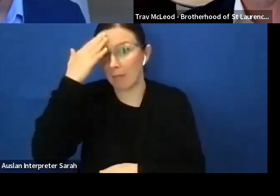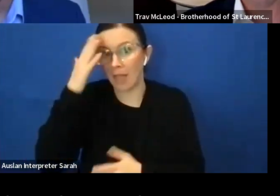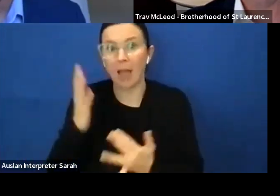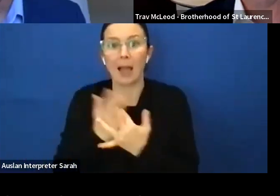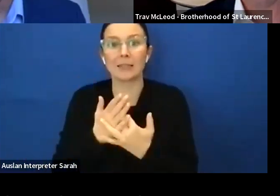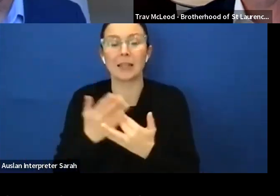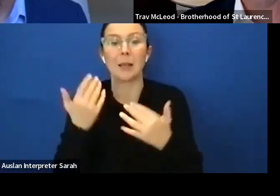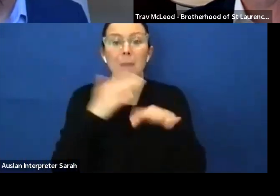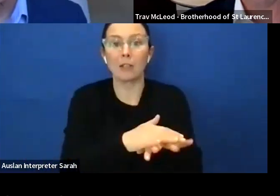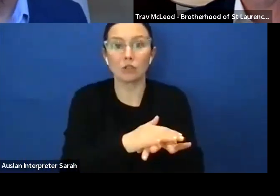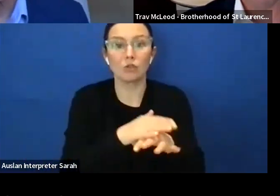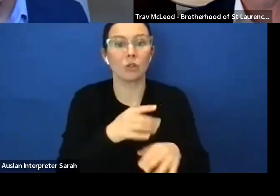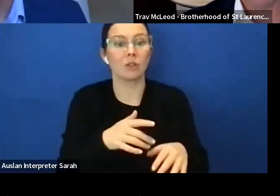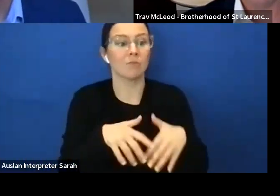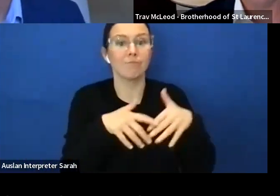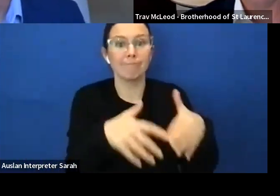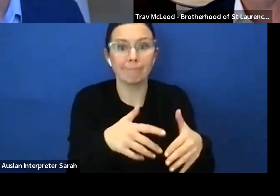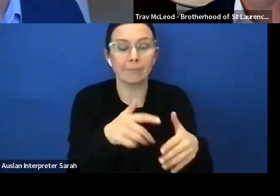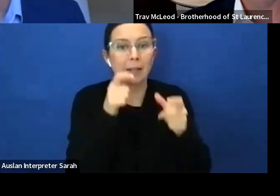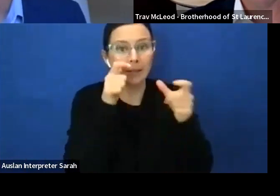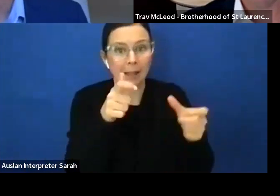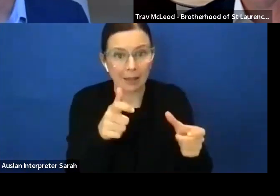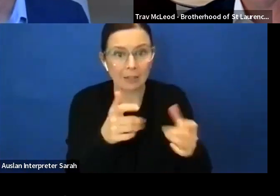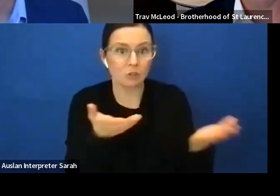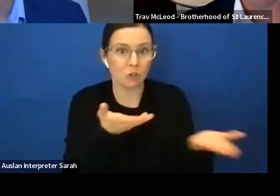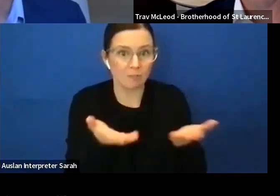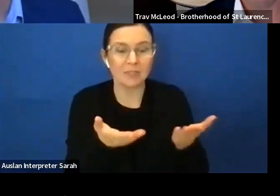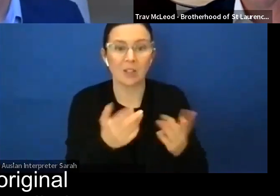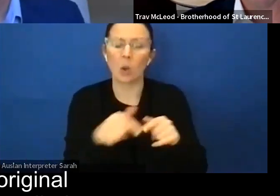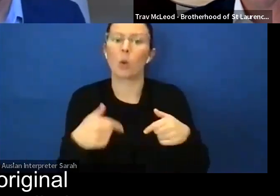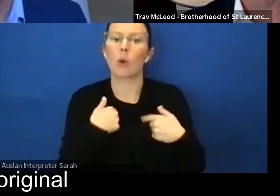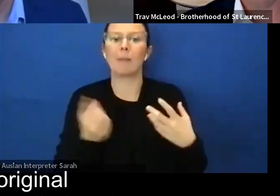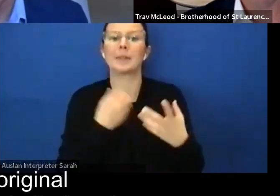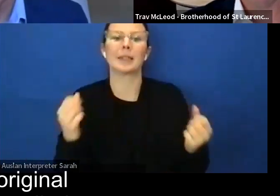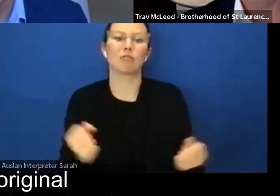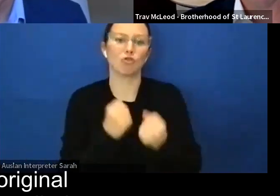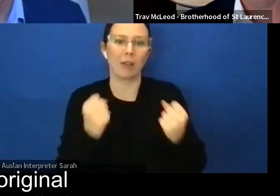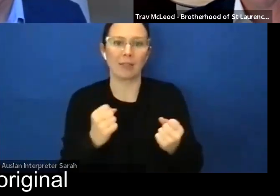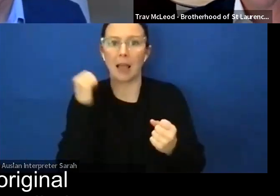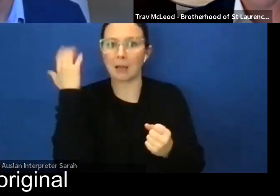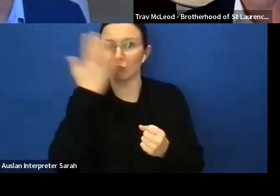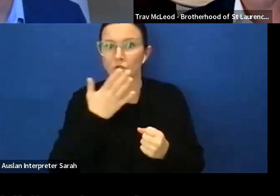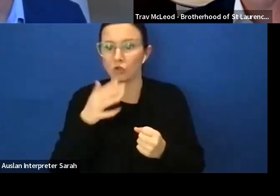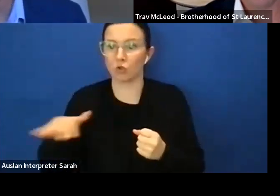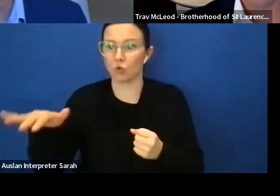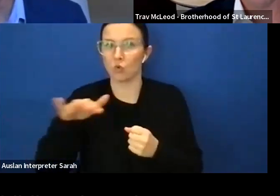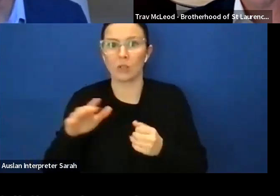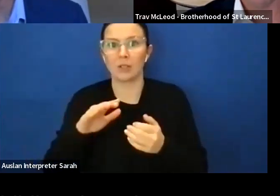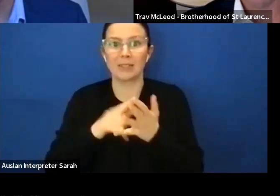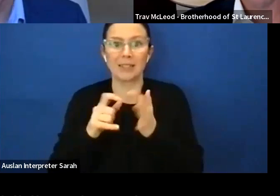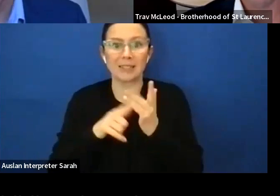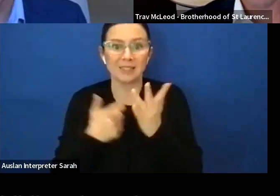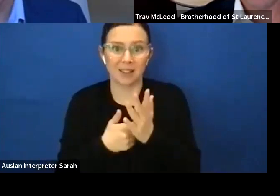accessing mainstream perinatal services and care. We must strengthen the Aboriginal community-controlled sector, particularly early